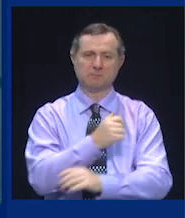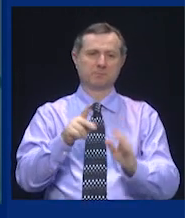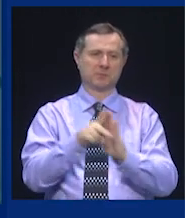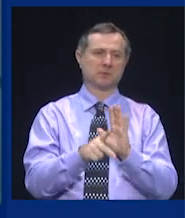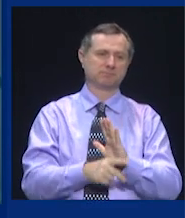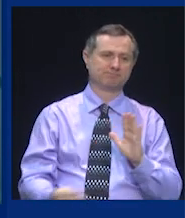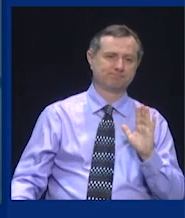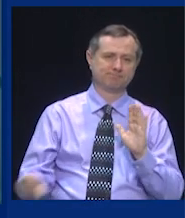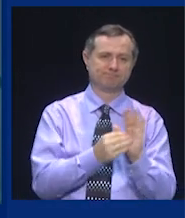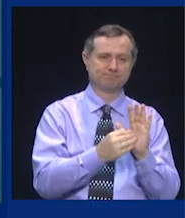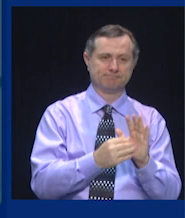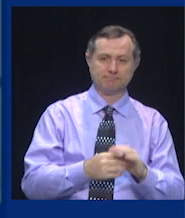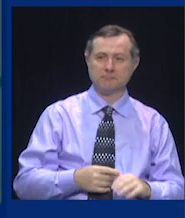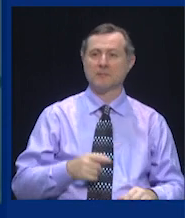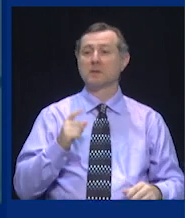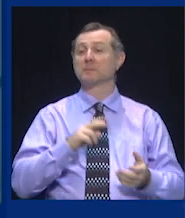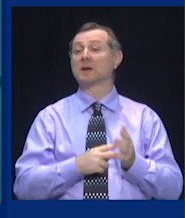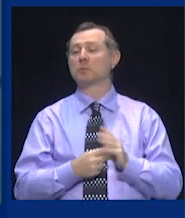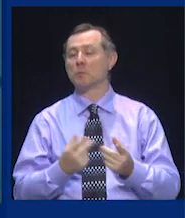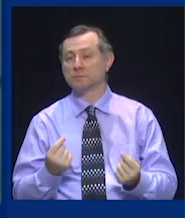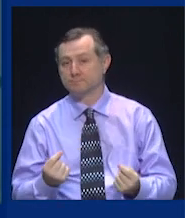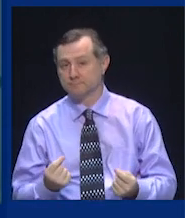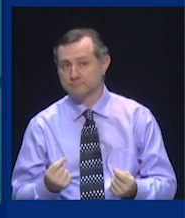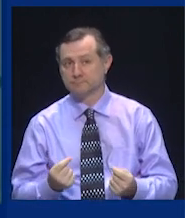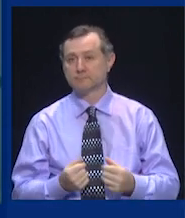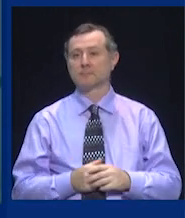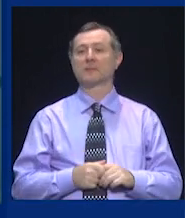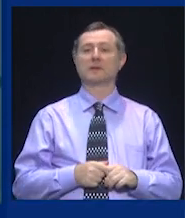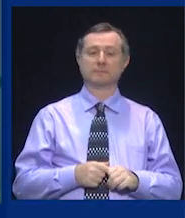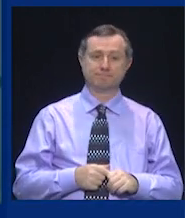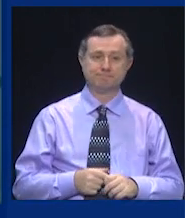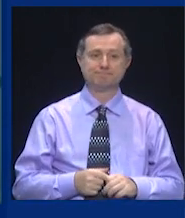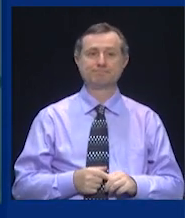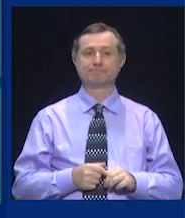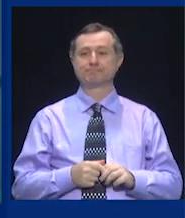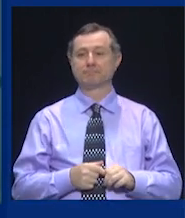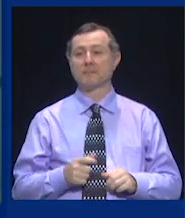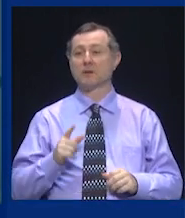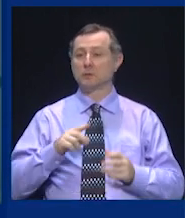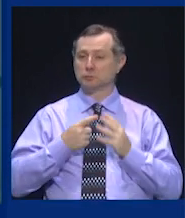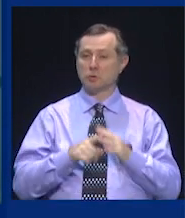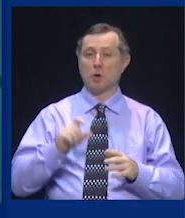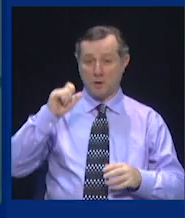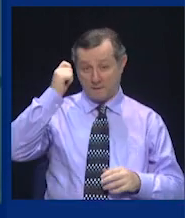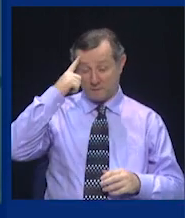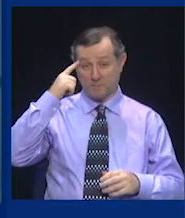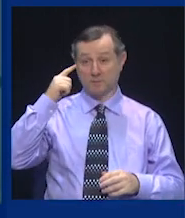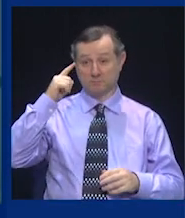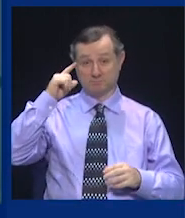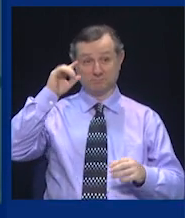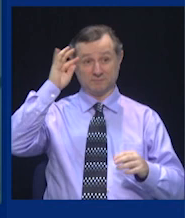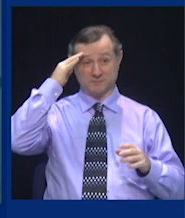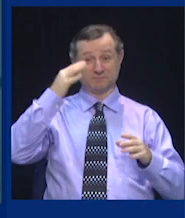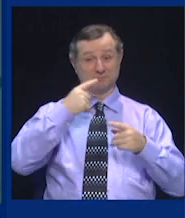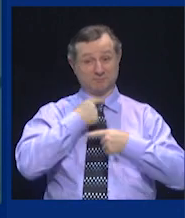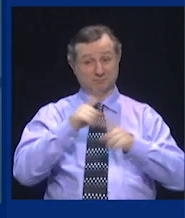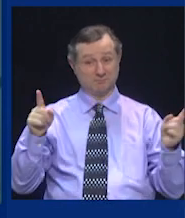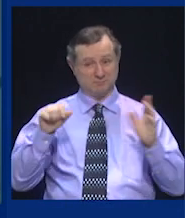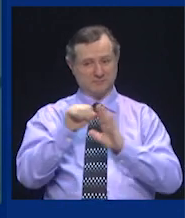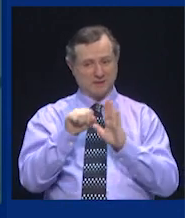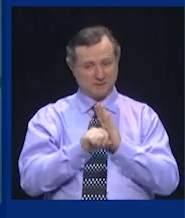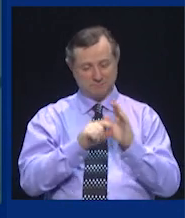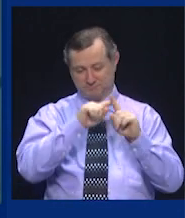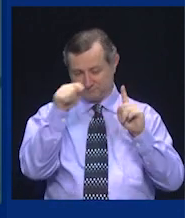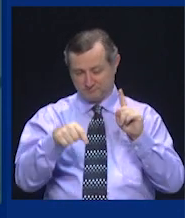does that mean? Well, we've taken the first step. Federal government's done it, state government has done it, some local governments have